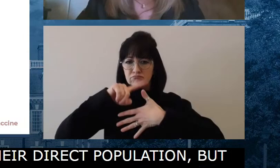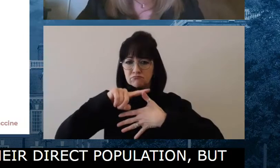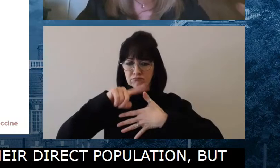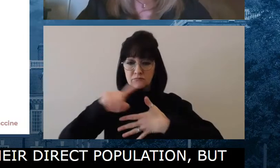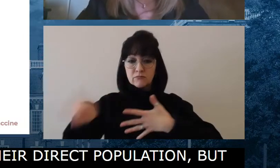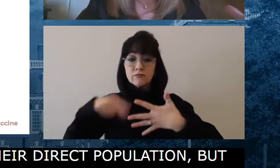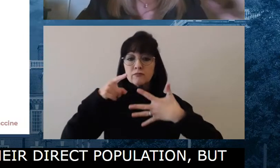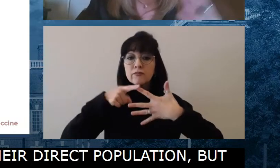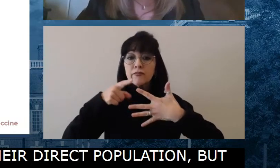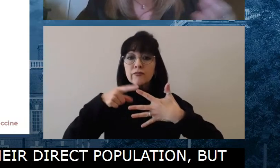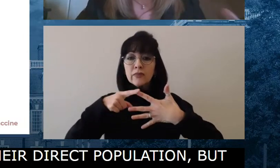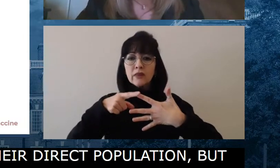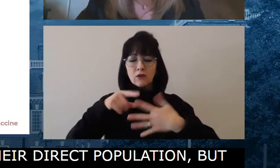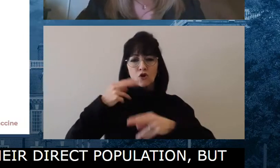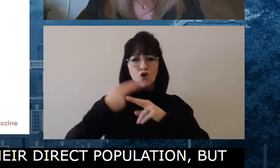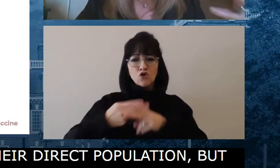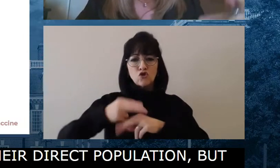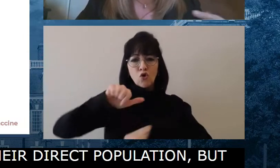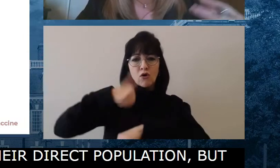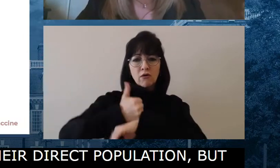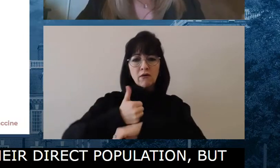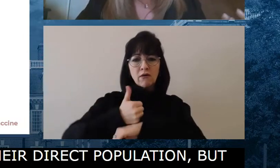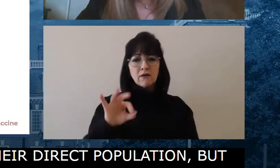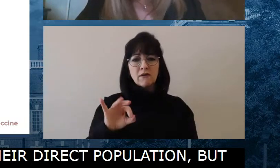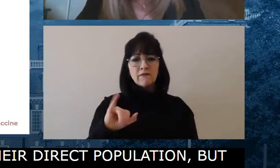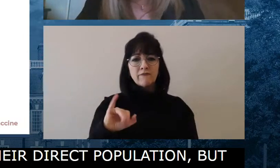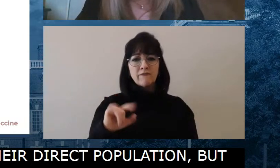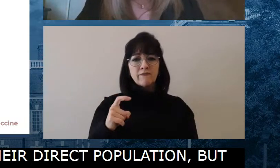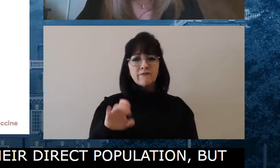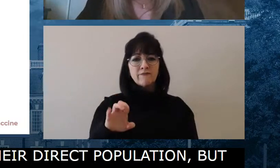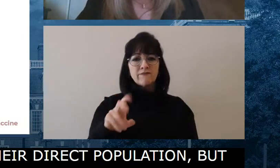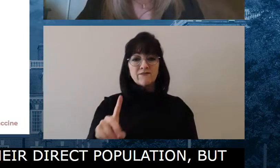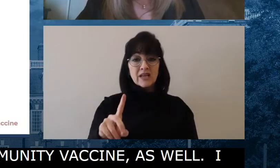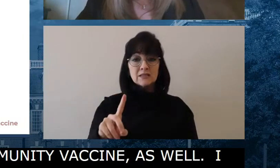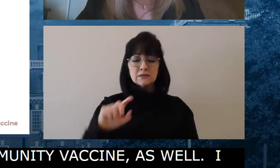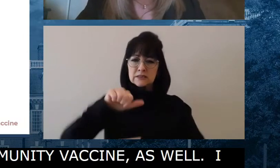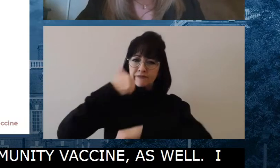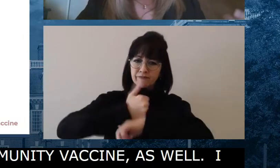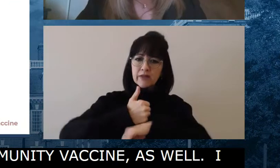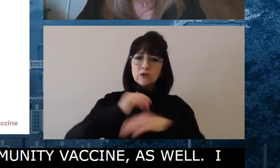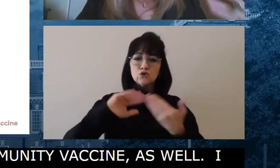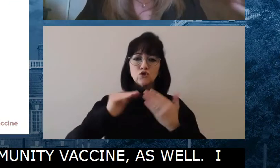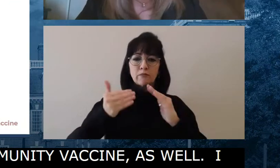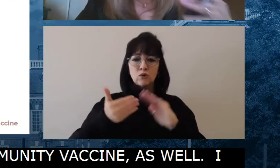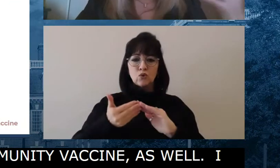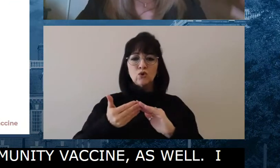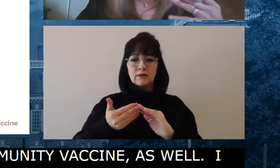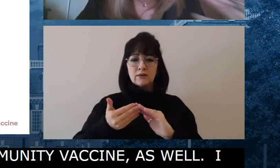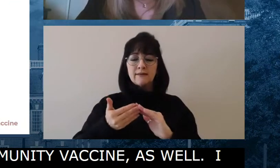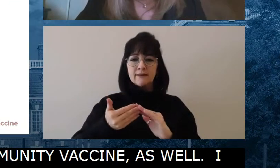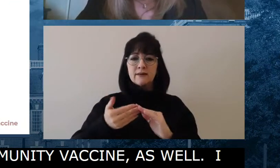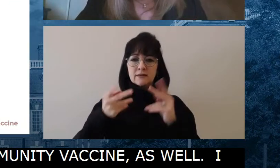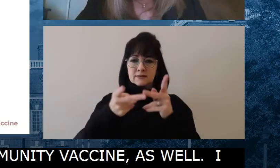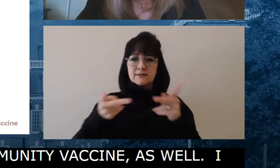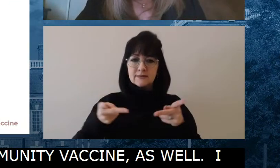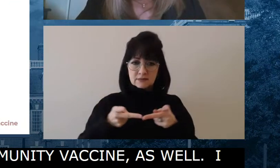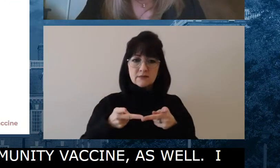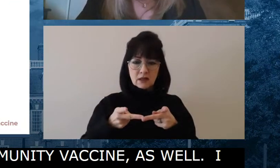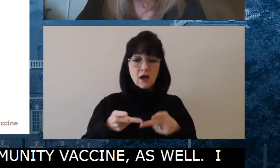community sites, fixed community sites. We know that people want a reliable place to go where they know